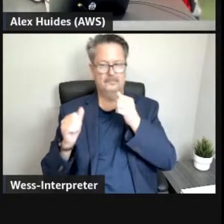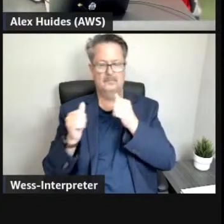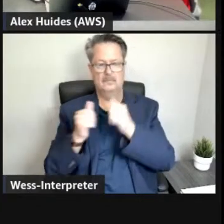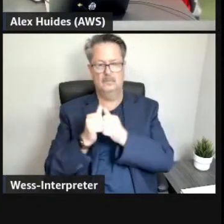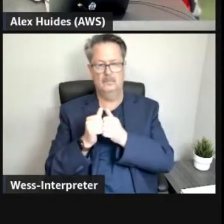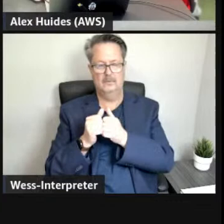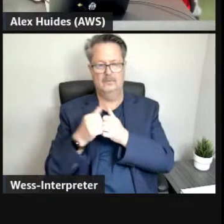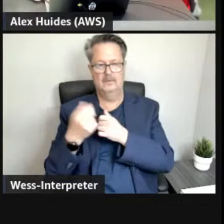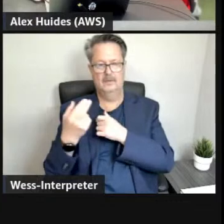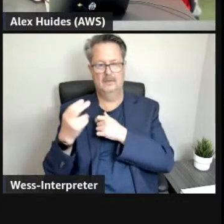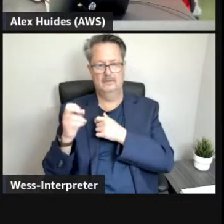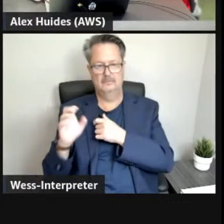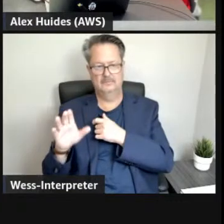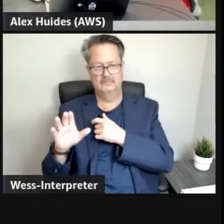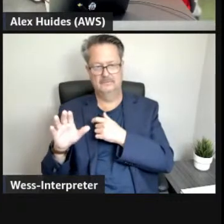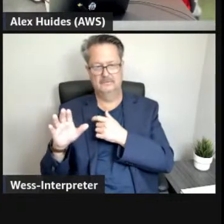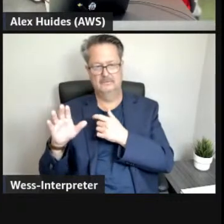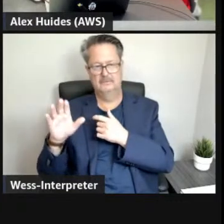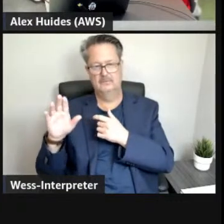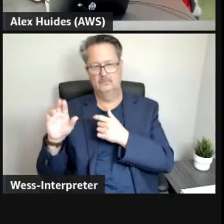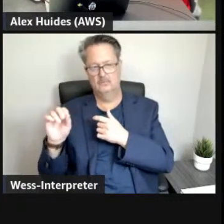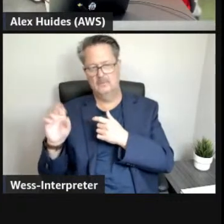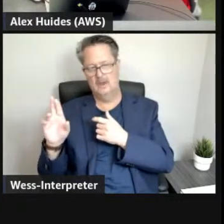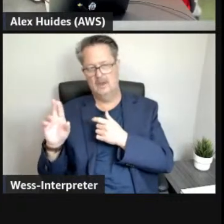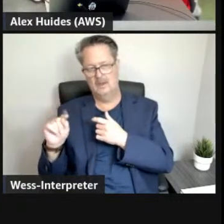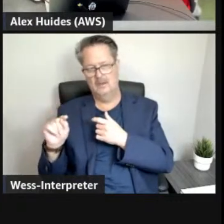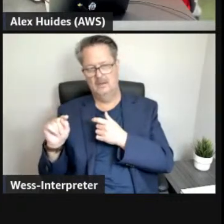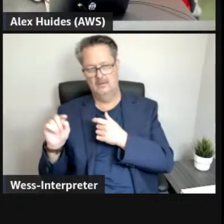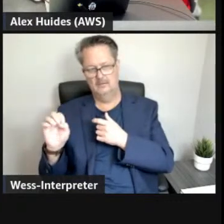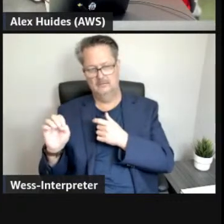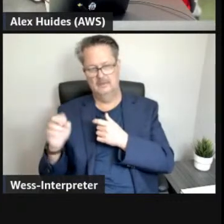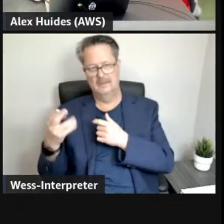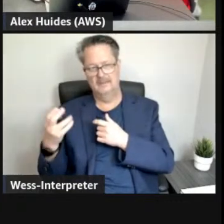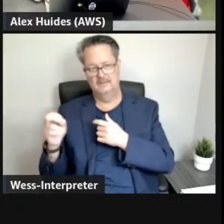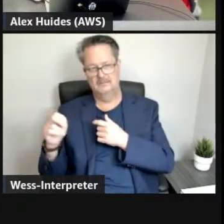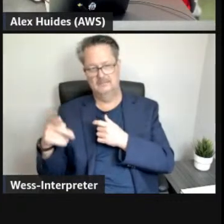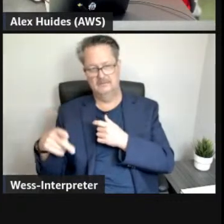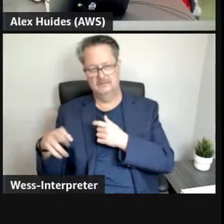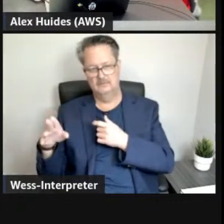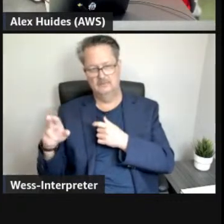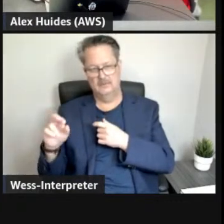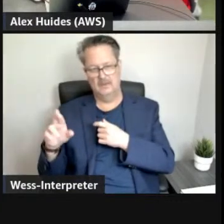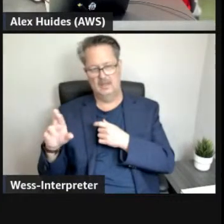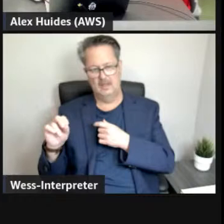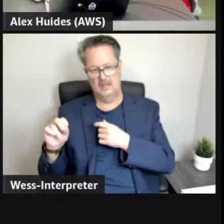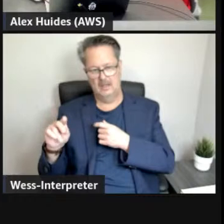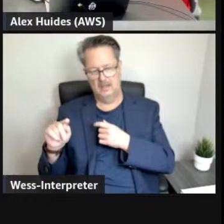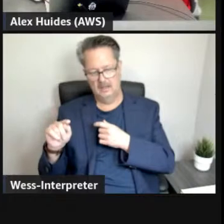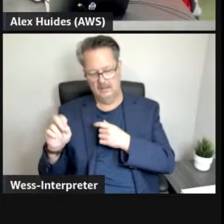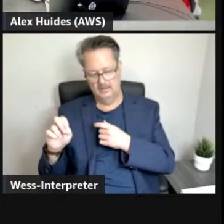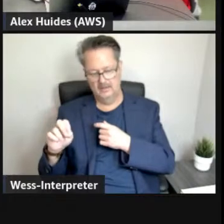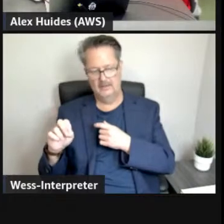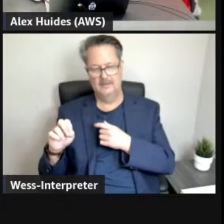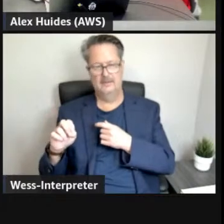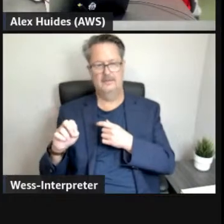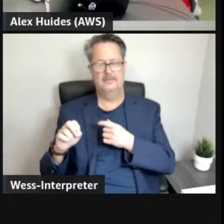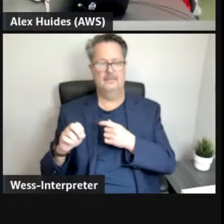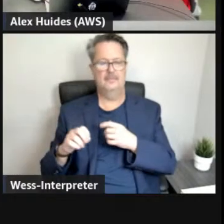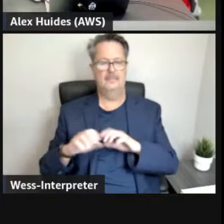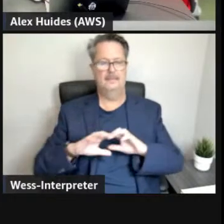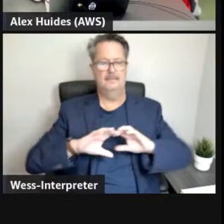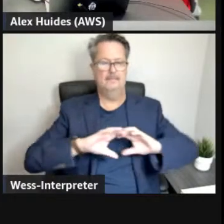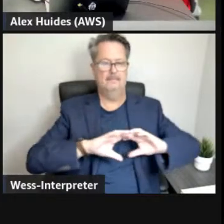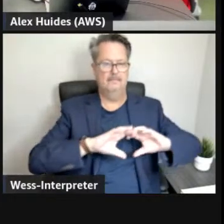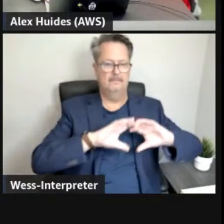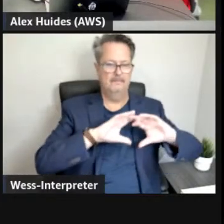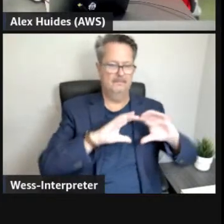HTTP routes. And we created this in the namespace 1, and the